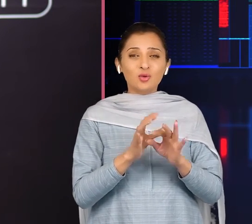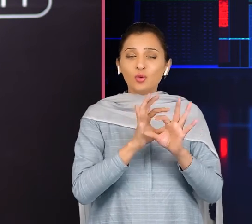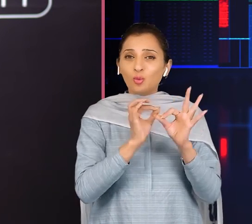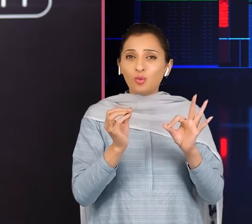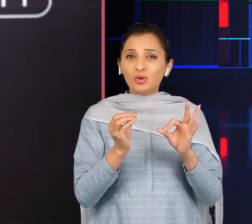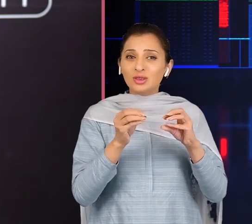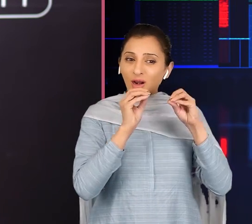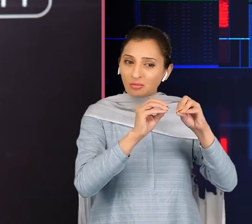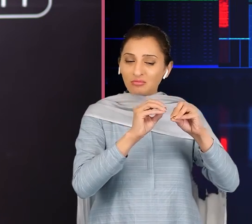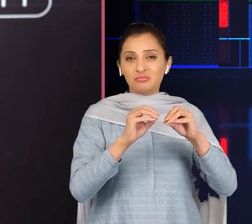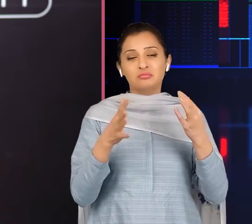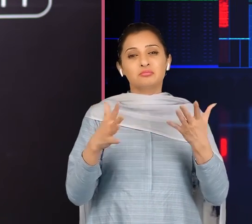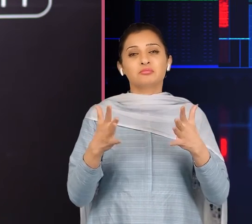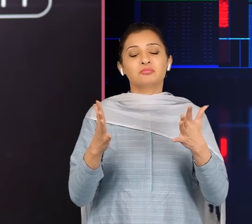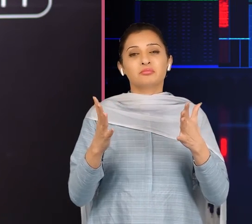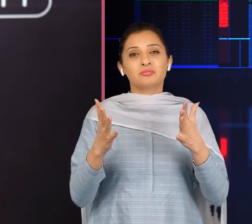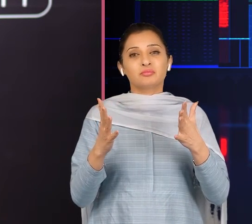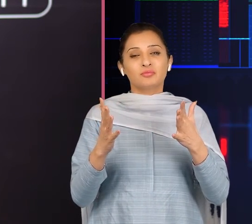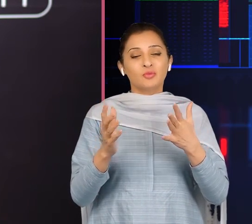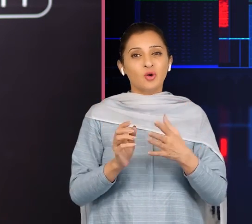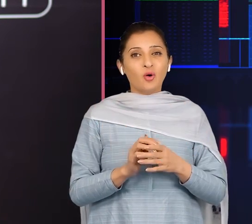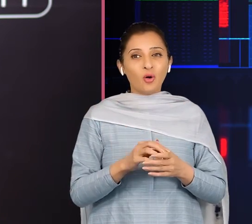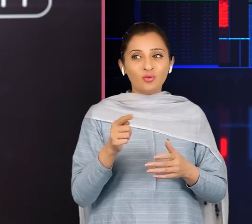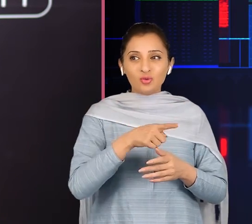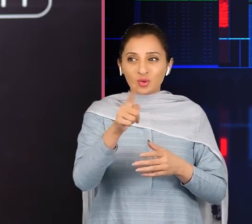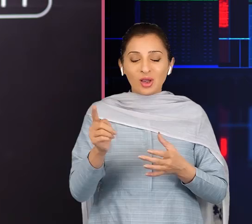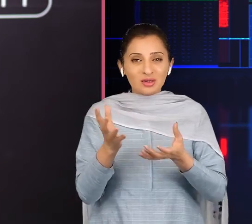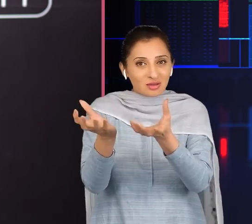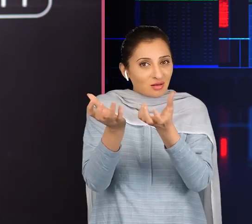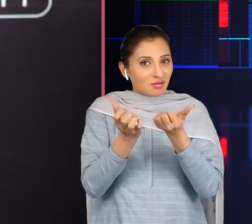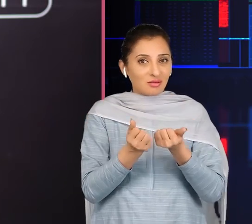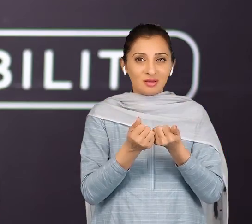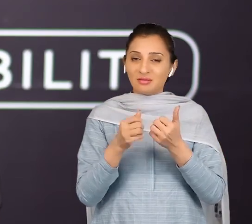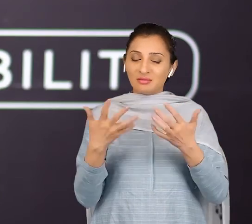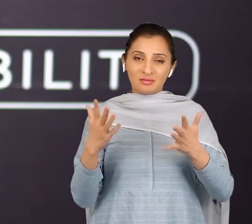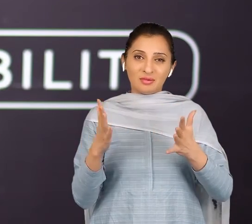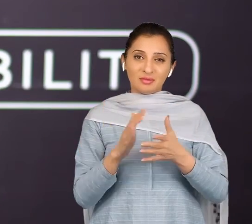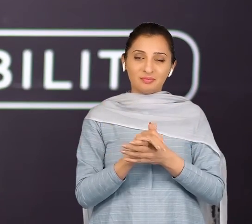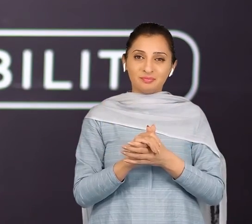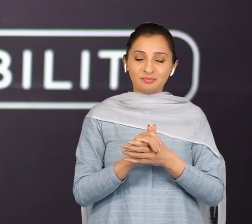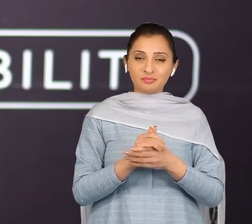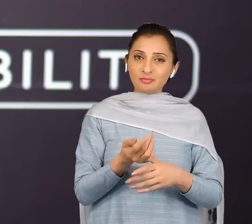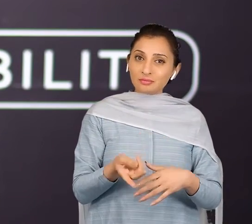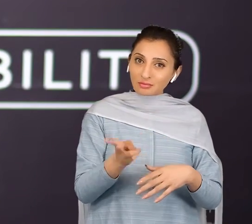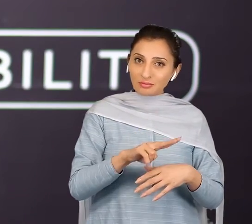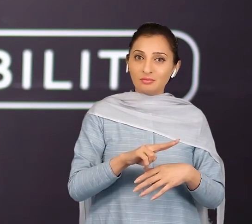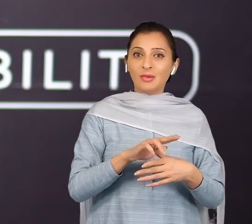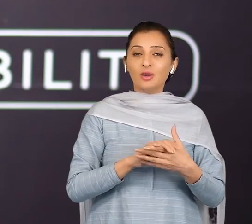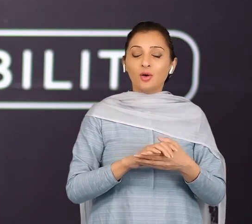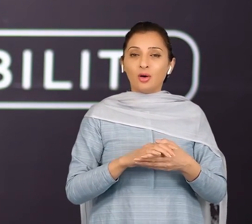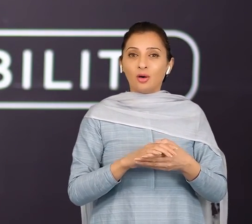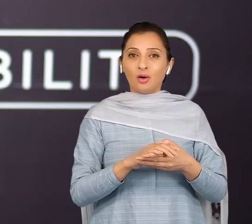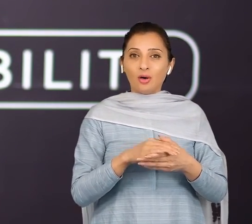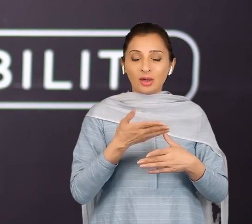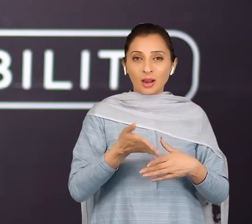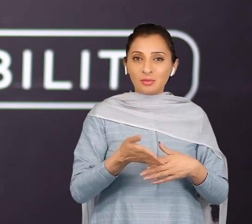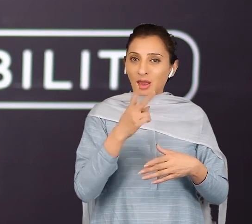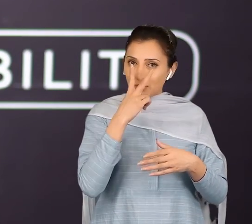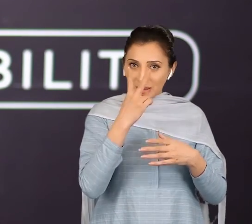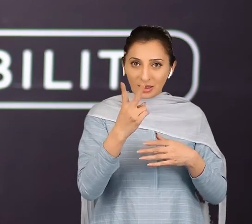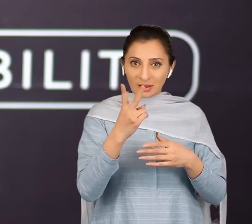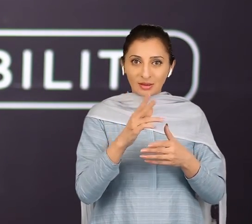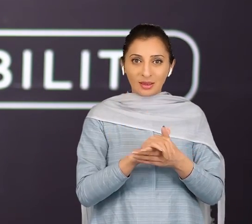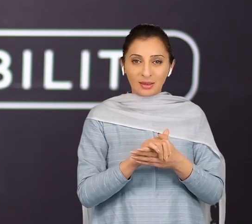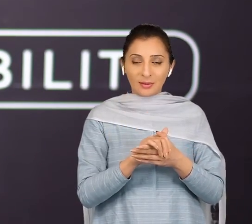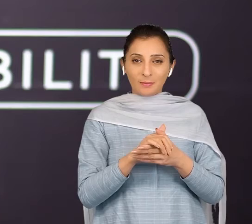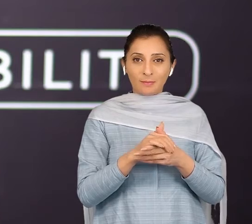credit for, what they are and the emotions that they relay. Another issue that we see over here, and